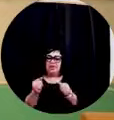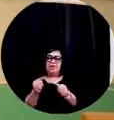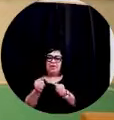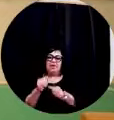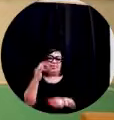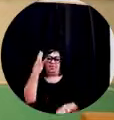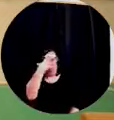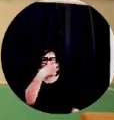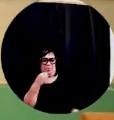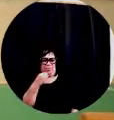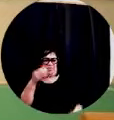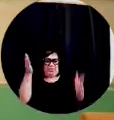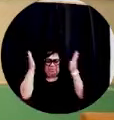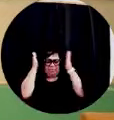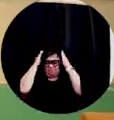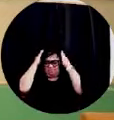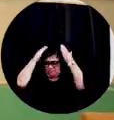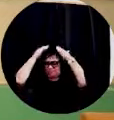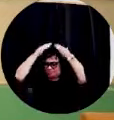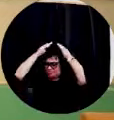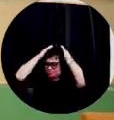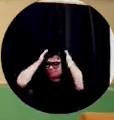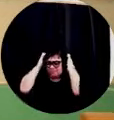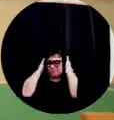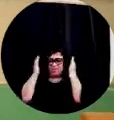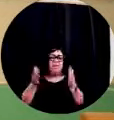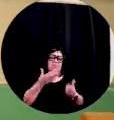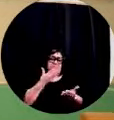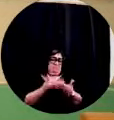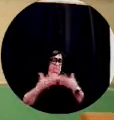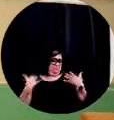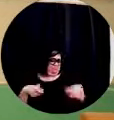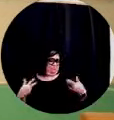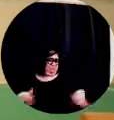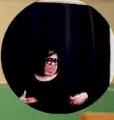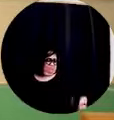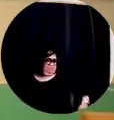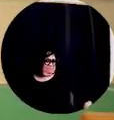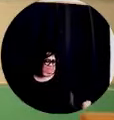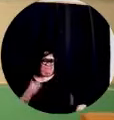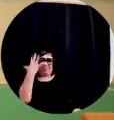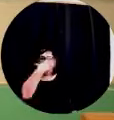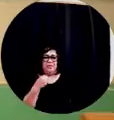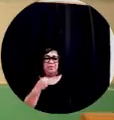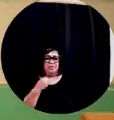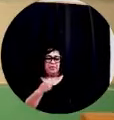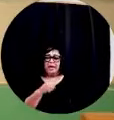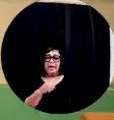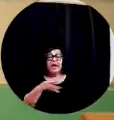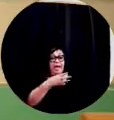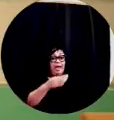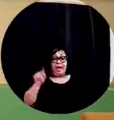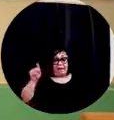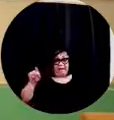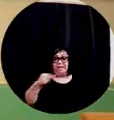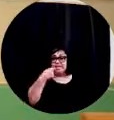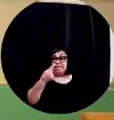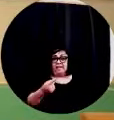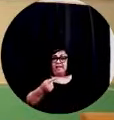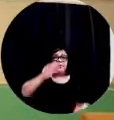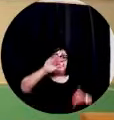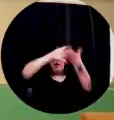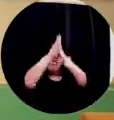perfect afro, and every week we heard him close with peace, love, and